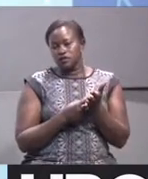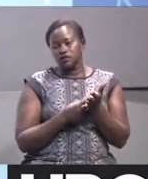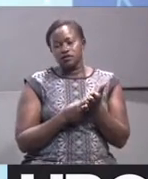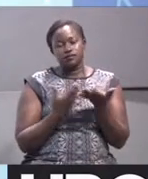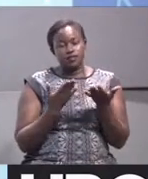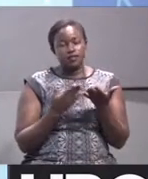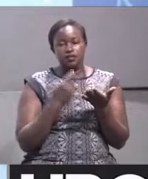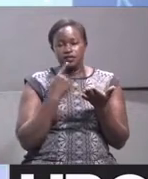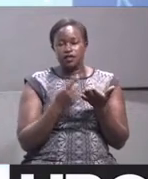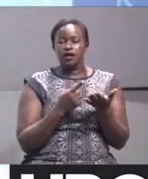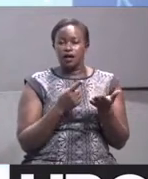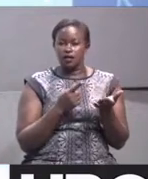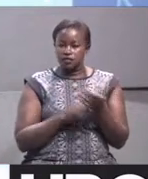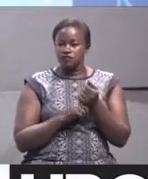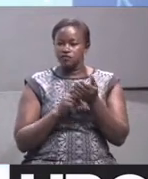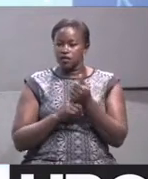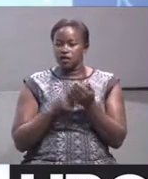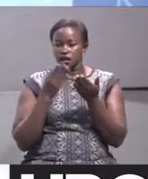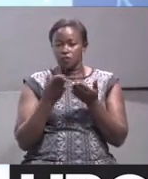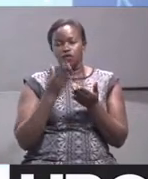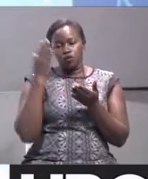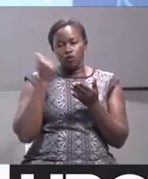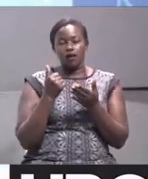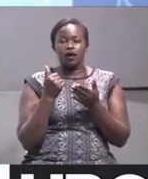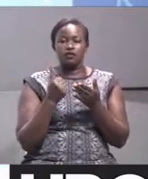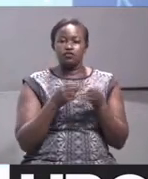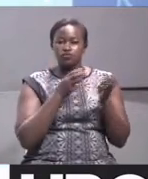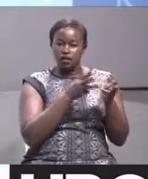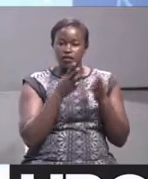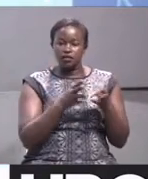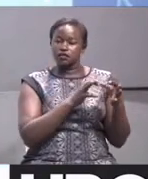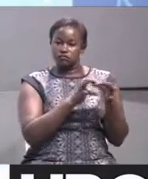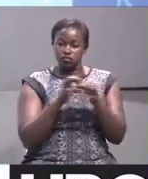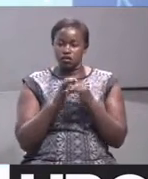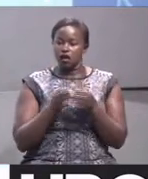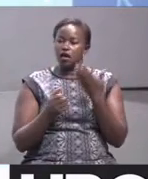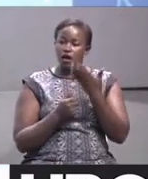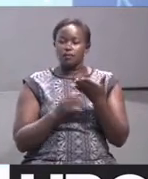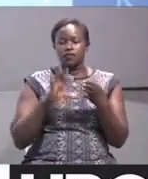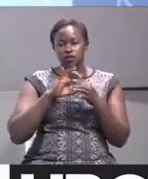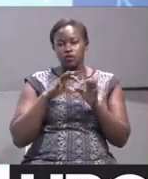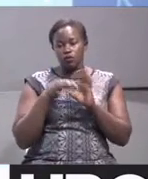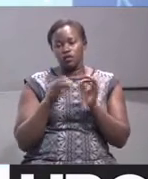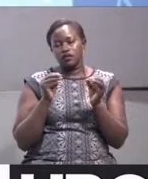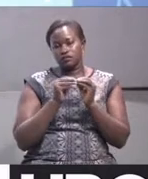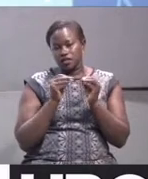success to collective efforts and strategic alignment. UCO was attending a stakeholders